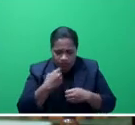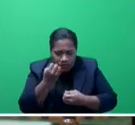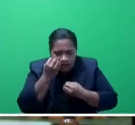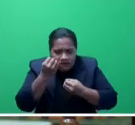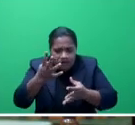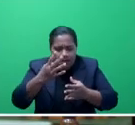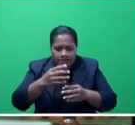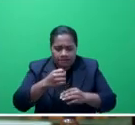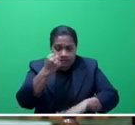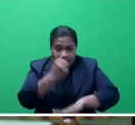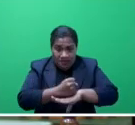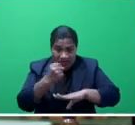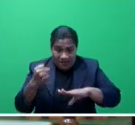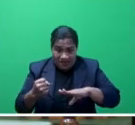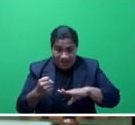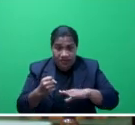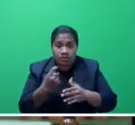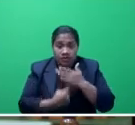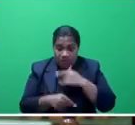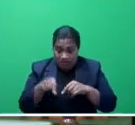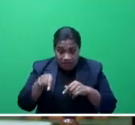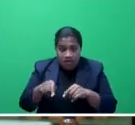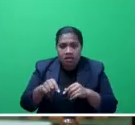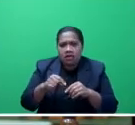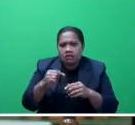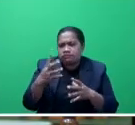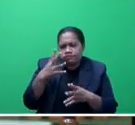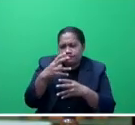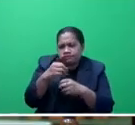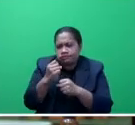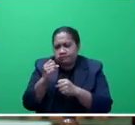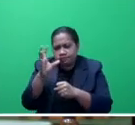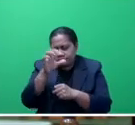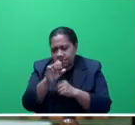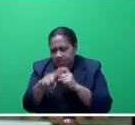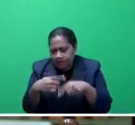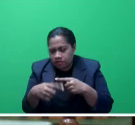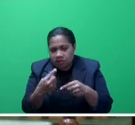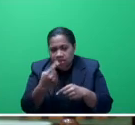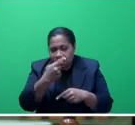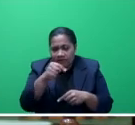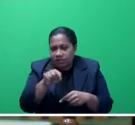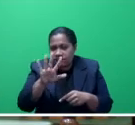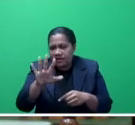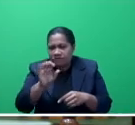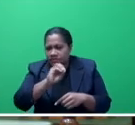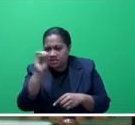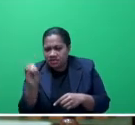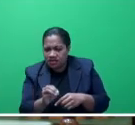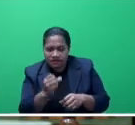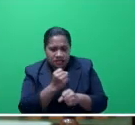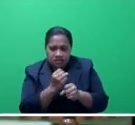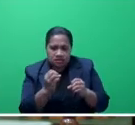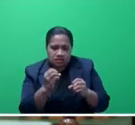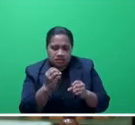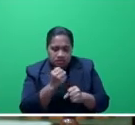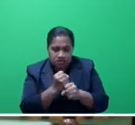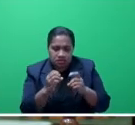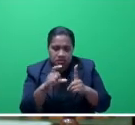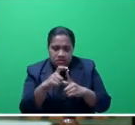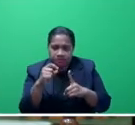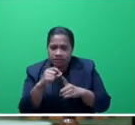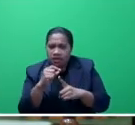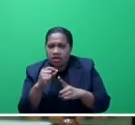deficit is estimated to be around 11.5% of GDP, almost half of the 20.2%